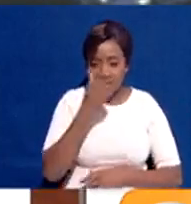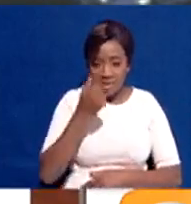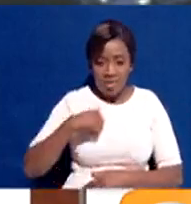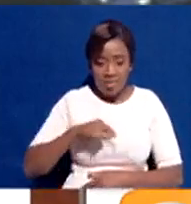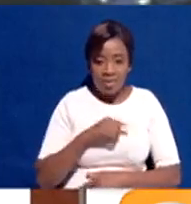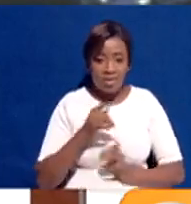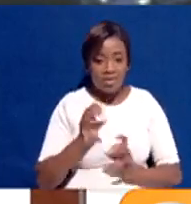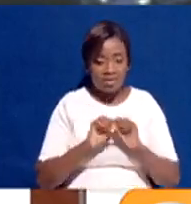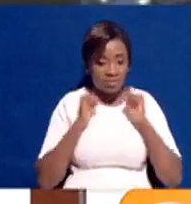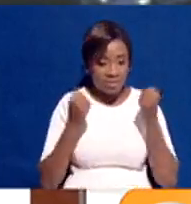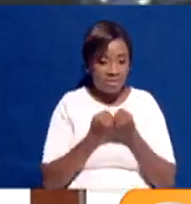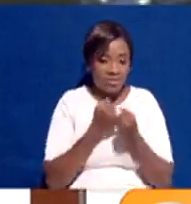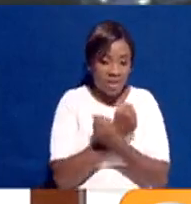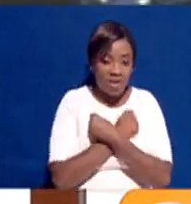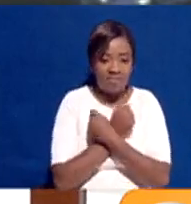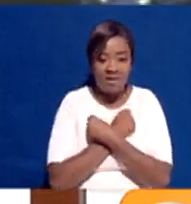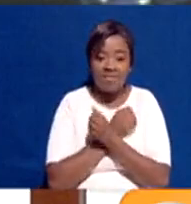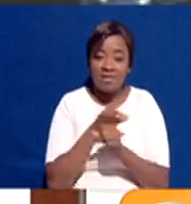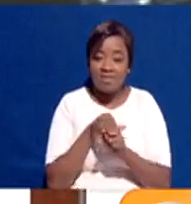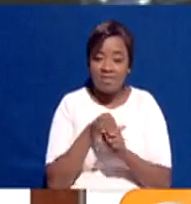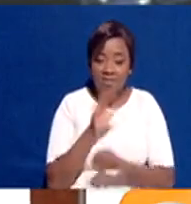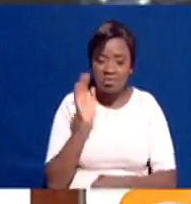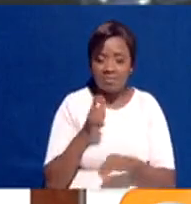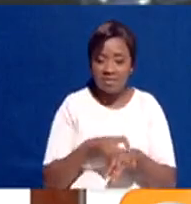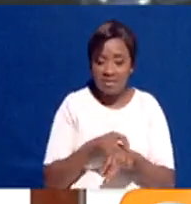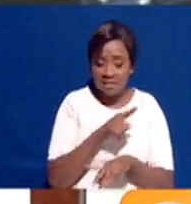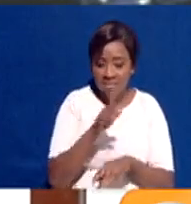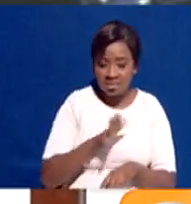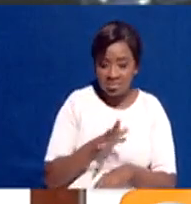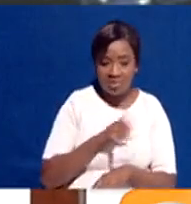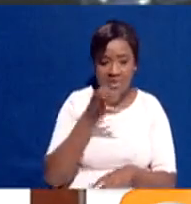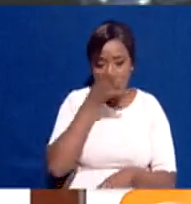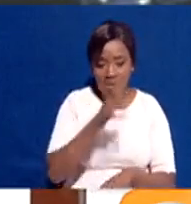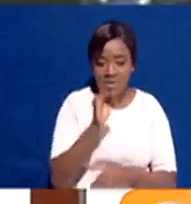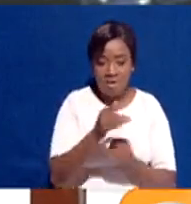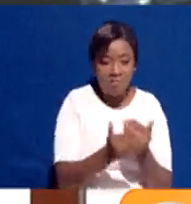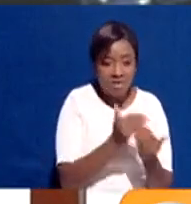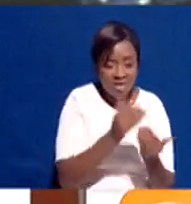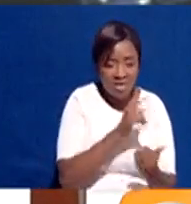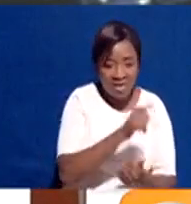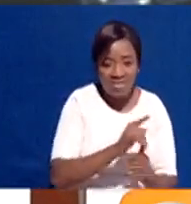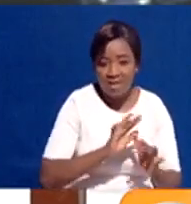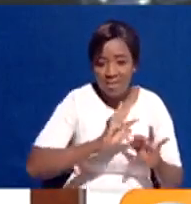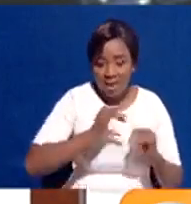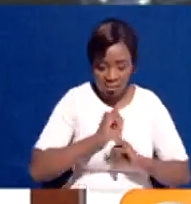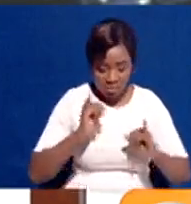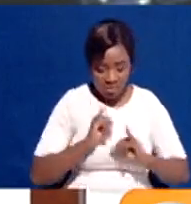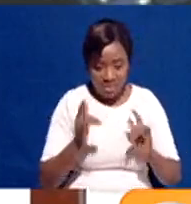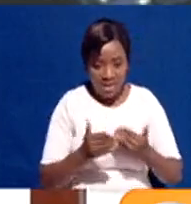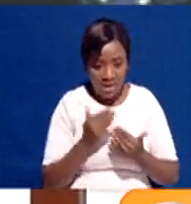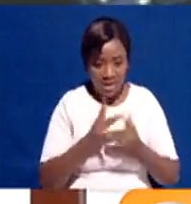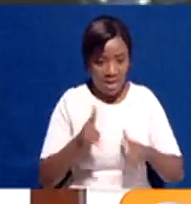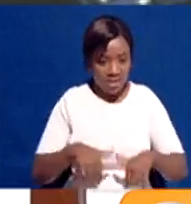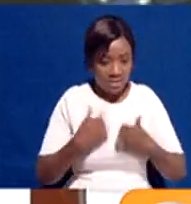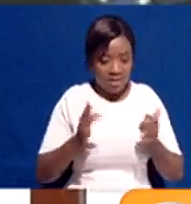the women at times are left behind. And if we don't teach them how to take care of themselves, how to